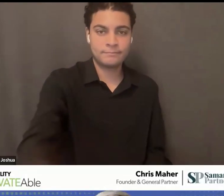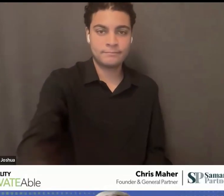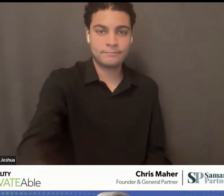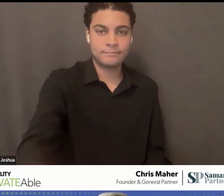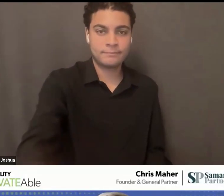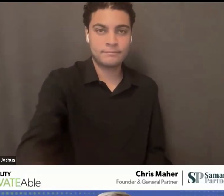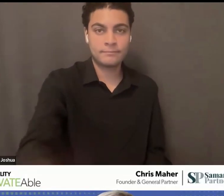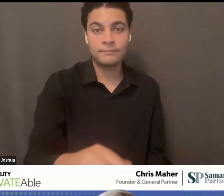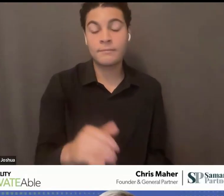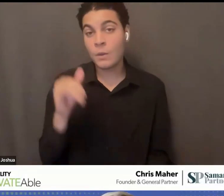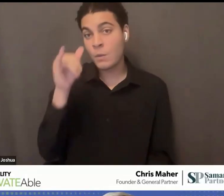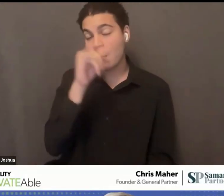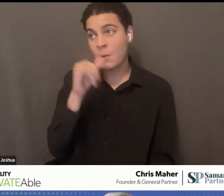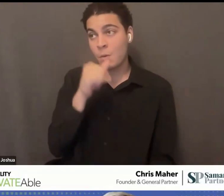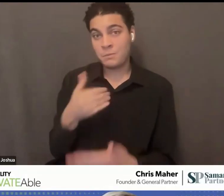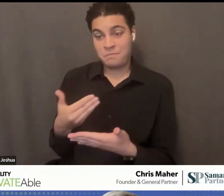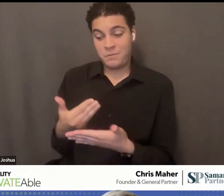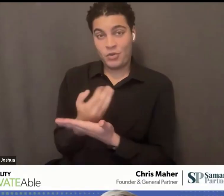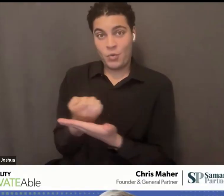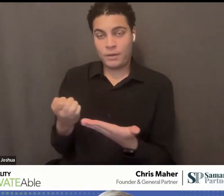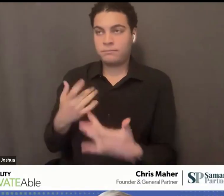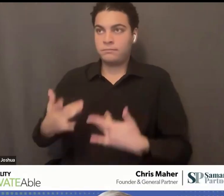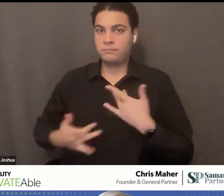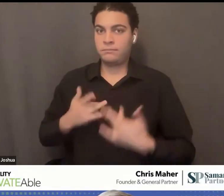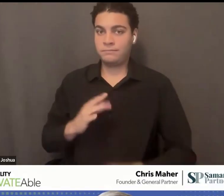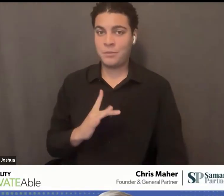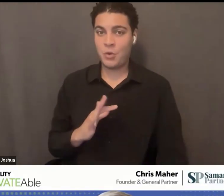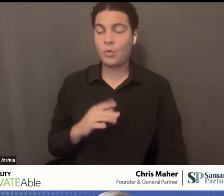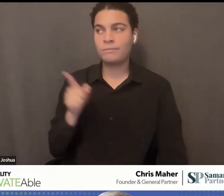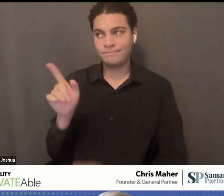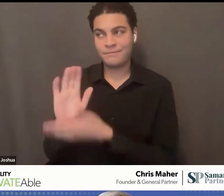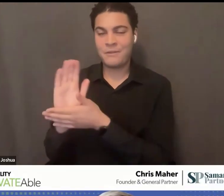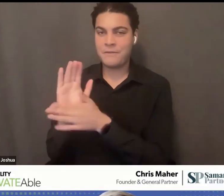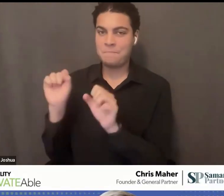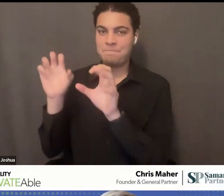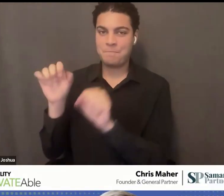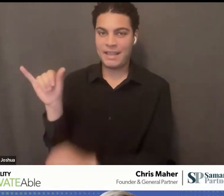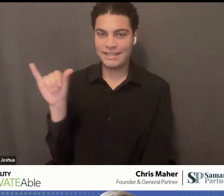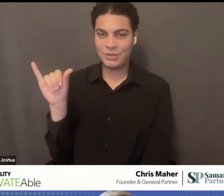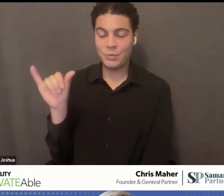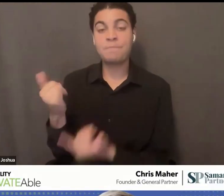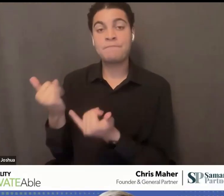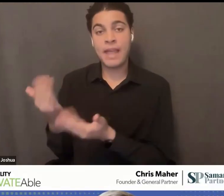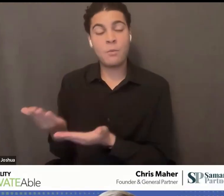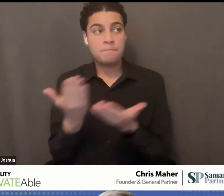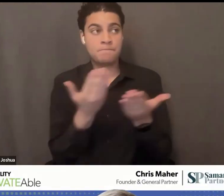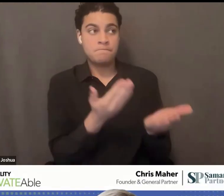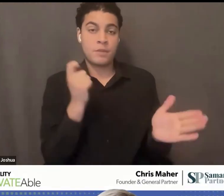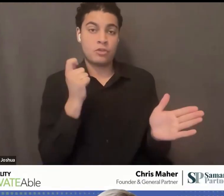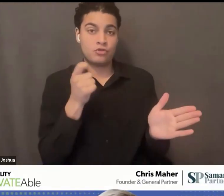What an exciting new product. Fabulous video. Now, at this time, we're going to go to the judges. Our contestants have 10